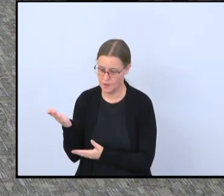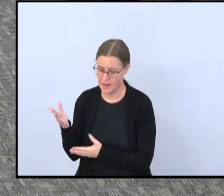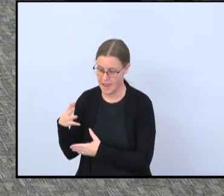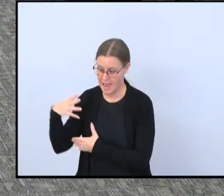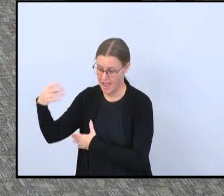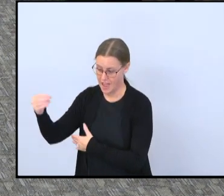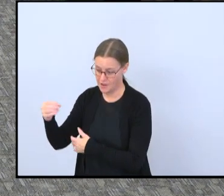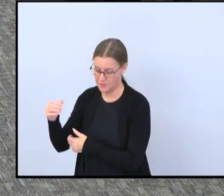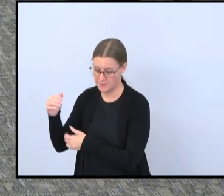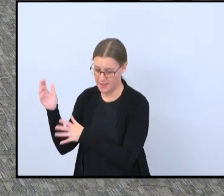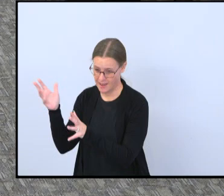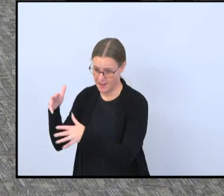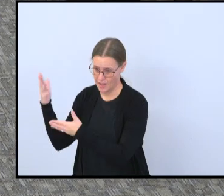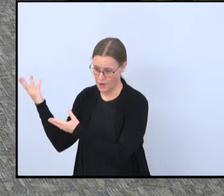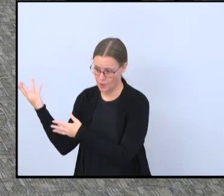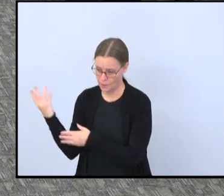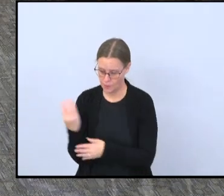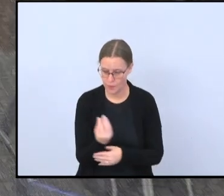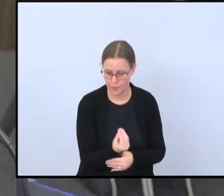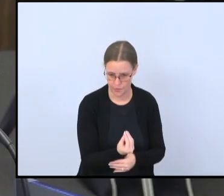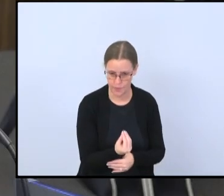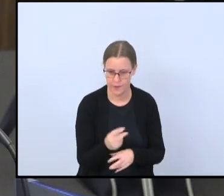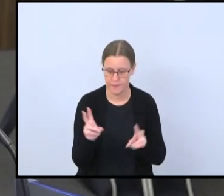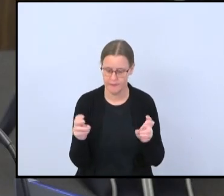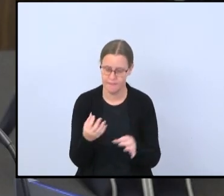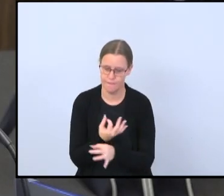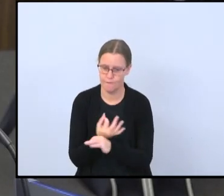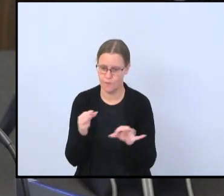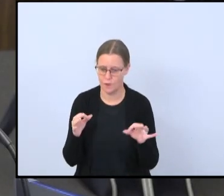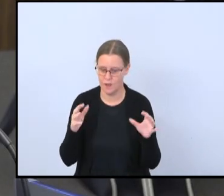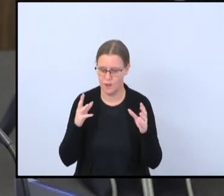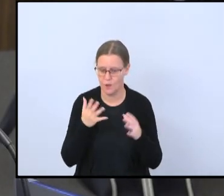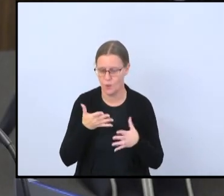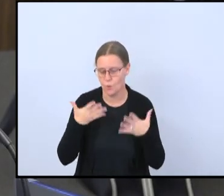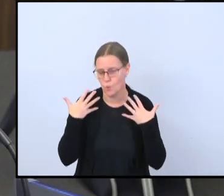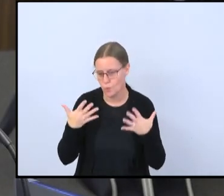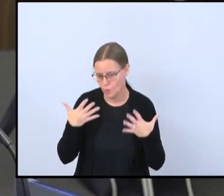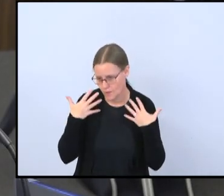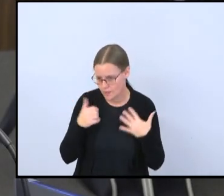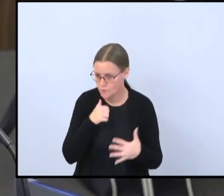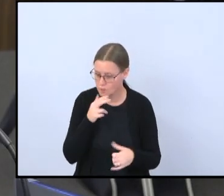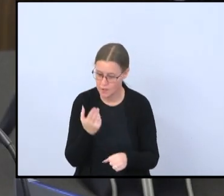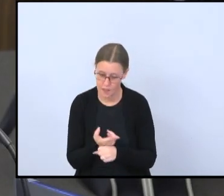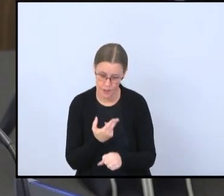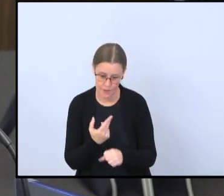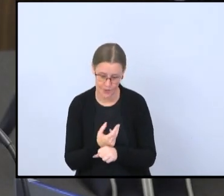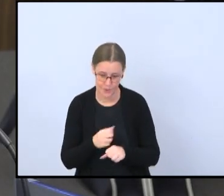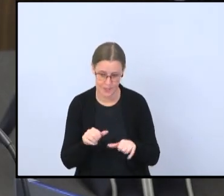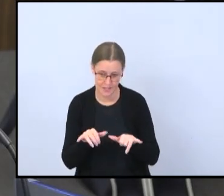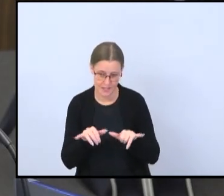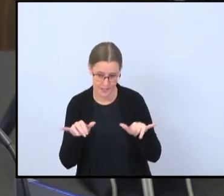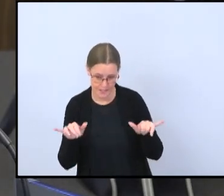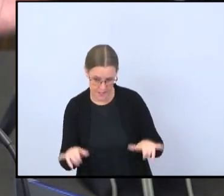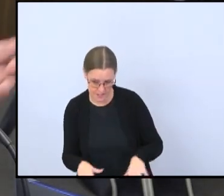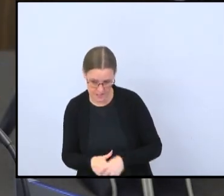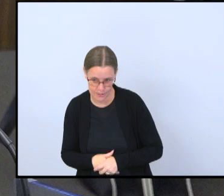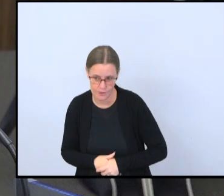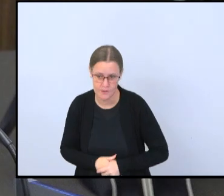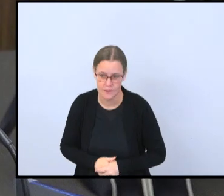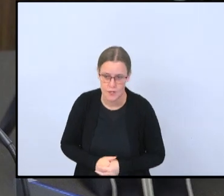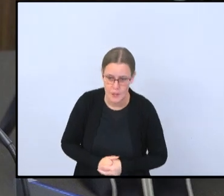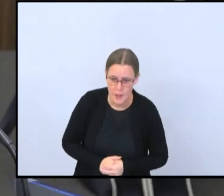the building that way, which is called free cooling because we're not using the systems, right? So the controls gives us all that